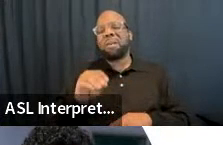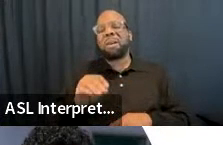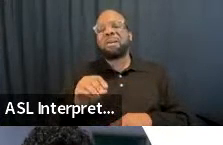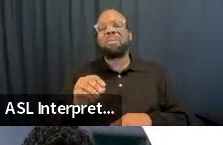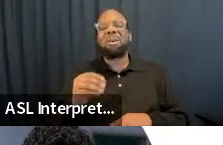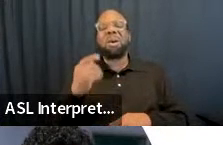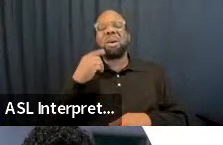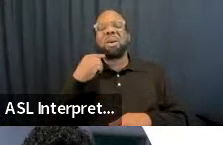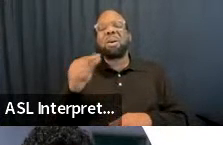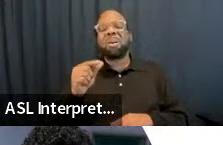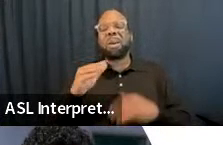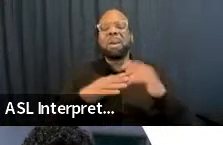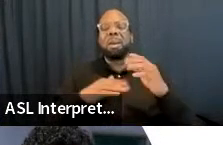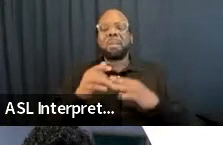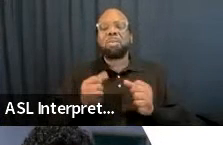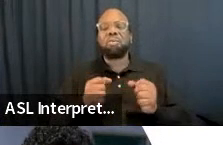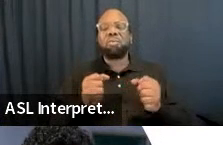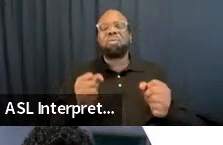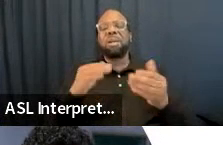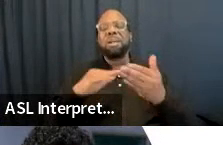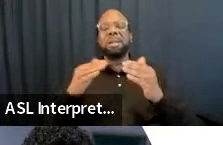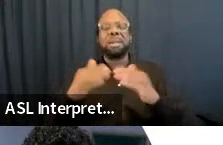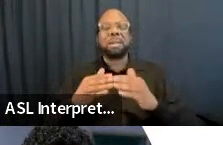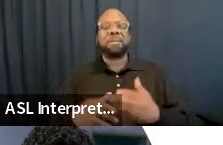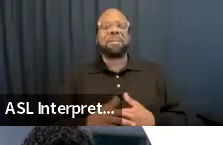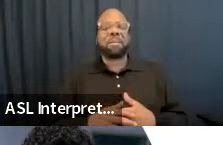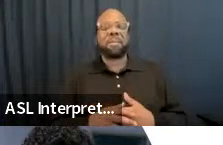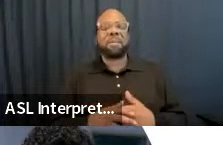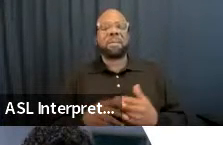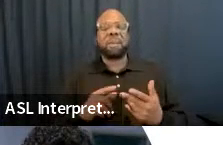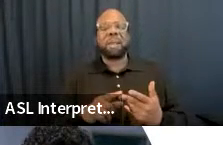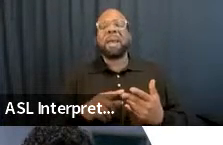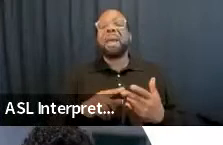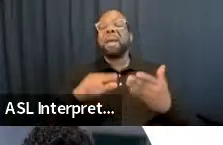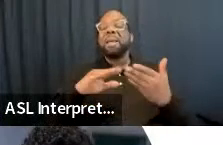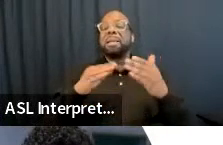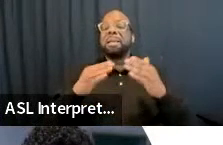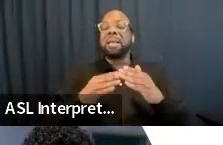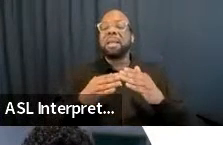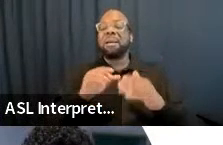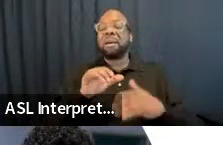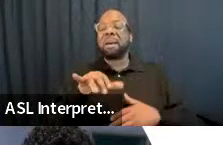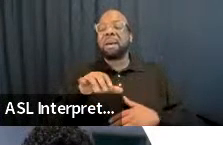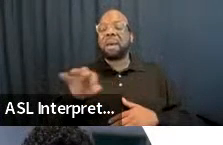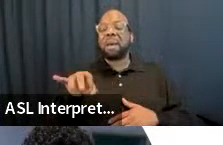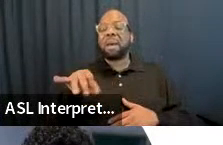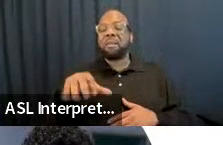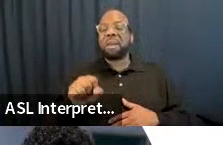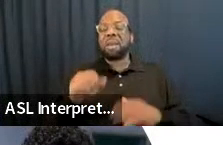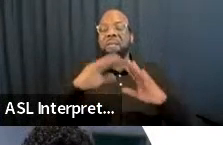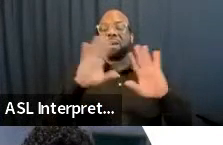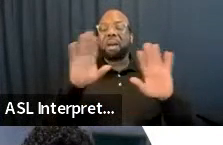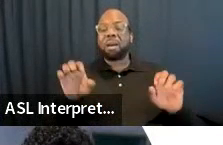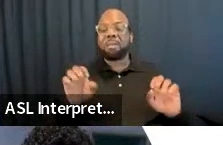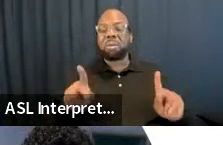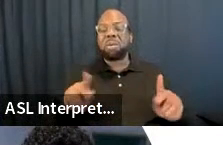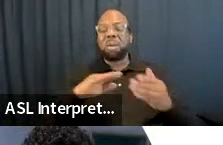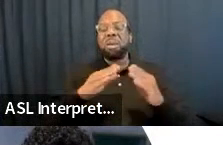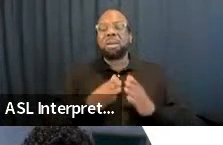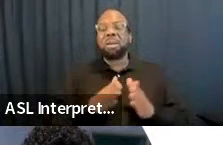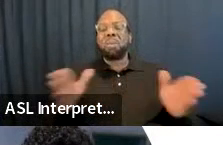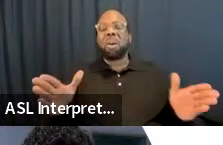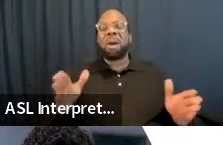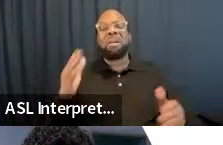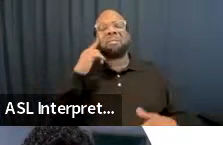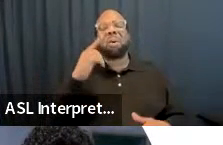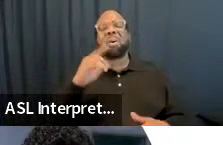buildings, our streets, and our city. City of Yes for Housing Opportunity is an inclusive citywide approach to our city's housing